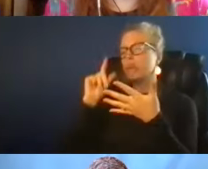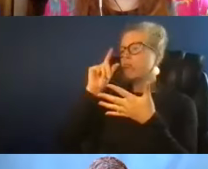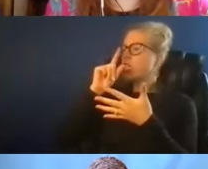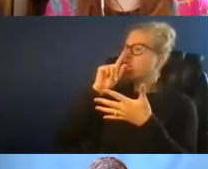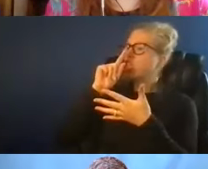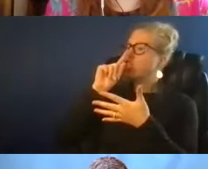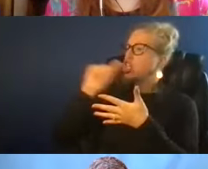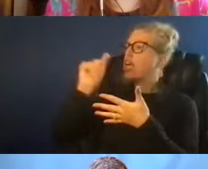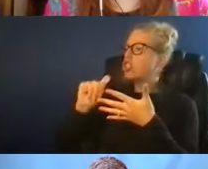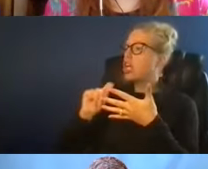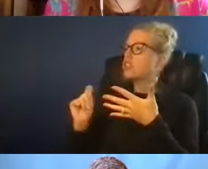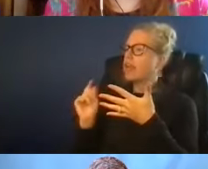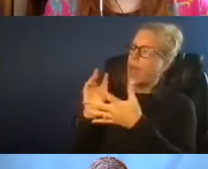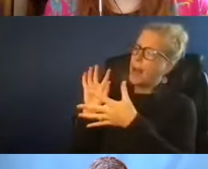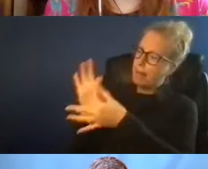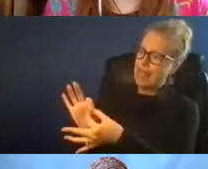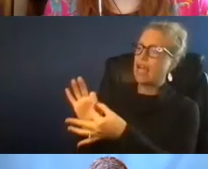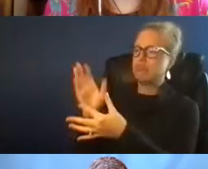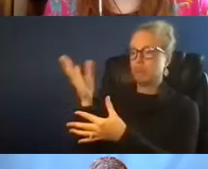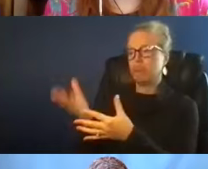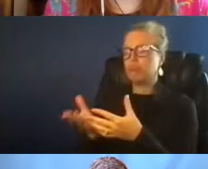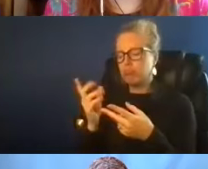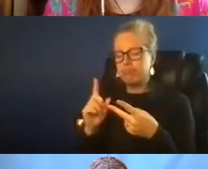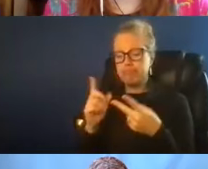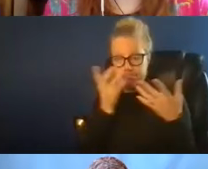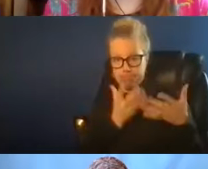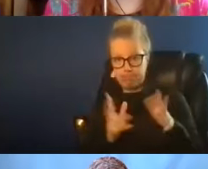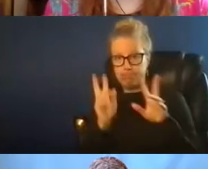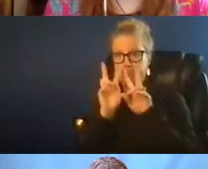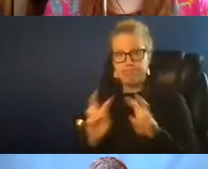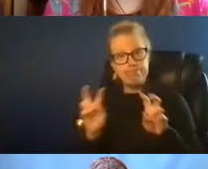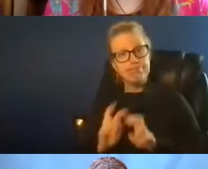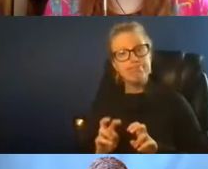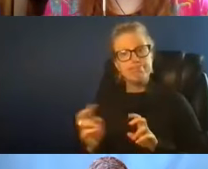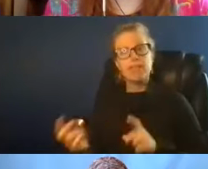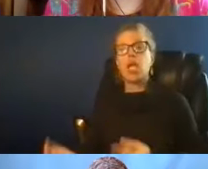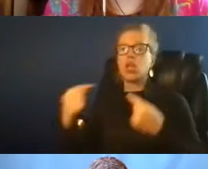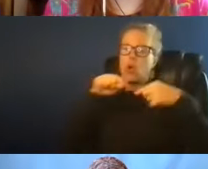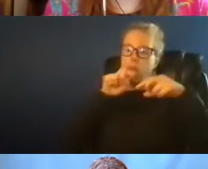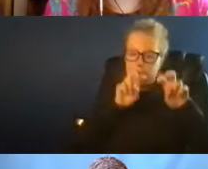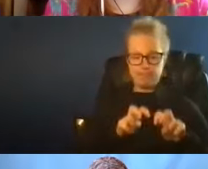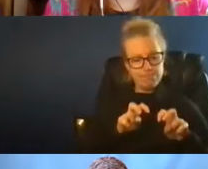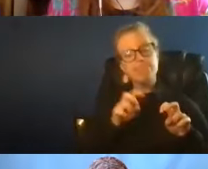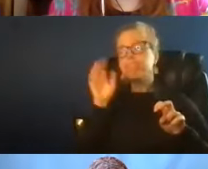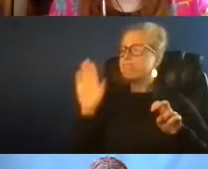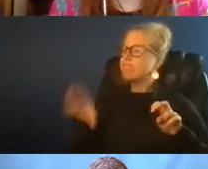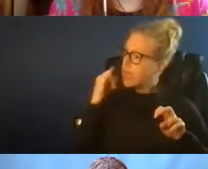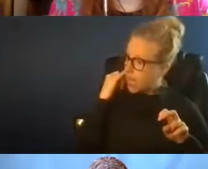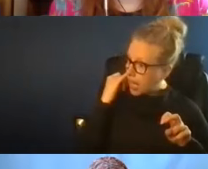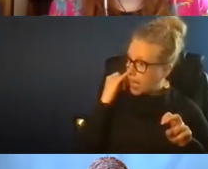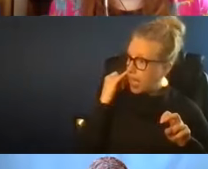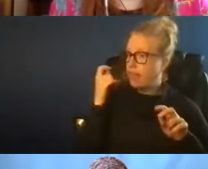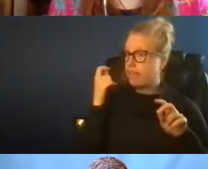boxes. And then after you have done the assessment, you go back and say, okay, well, if you checked the controls